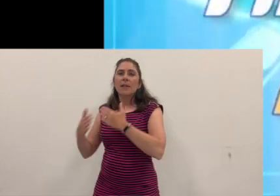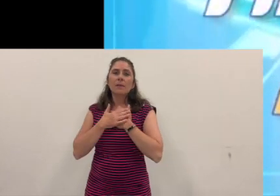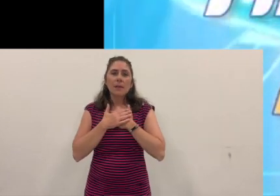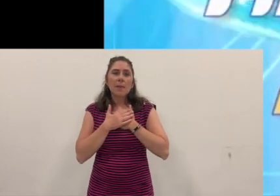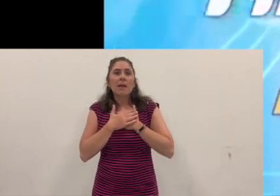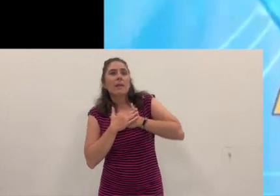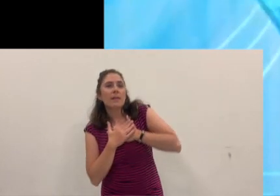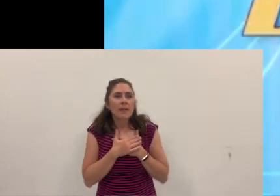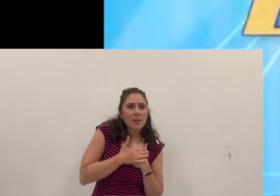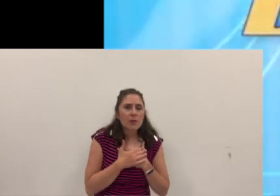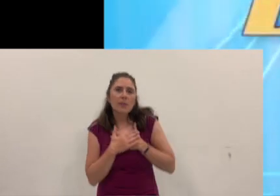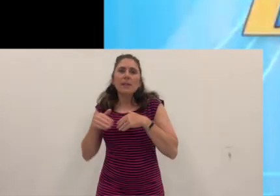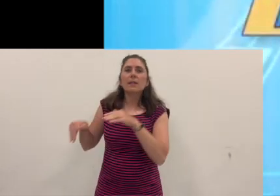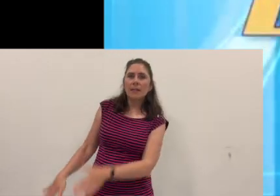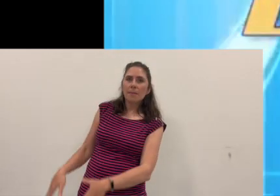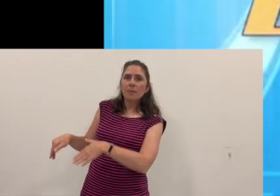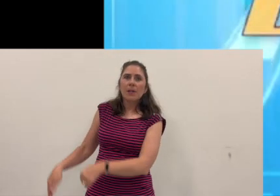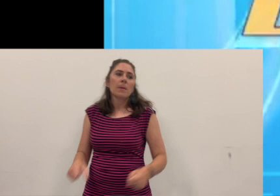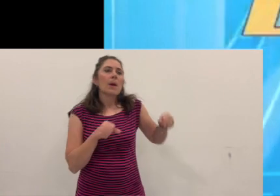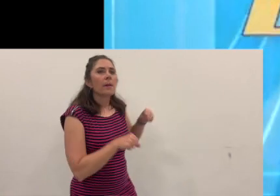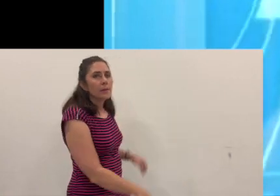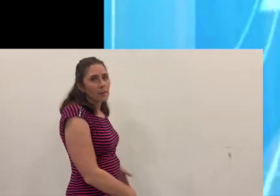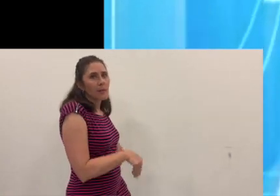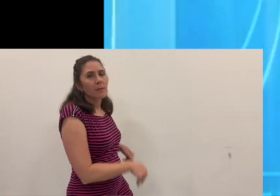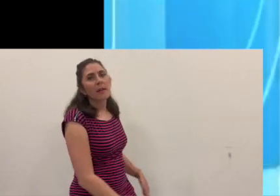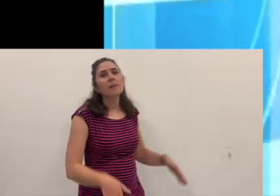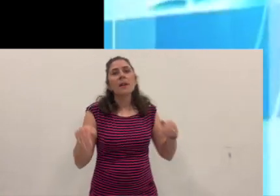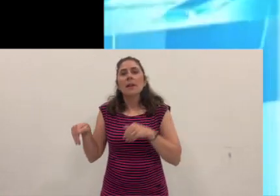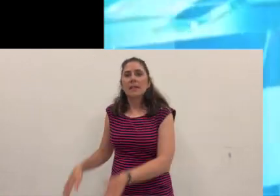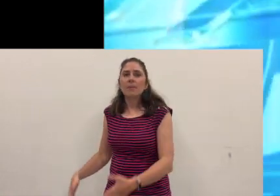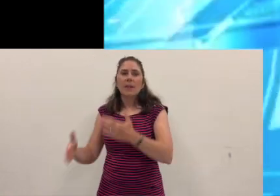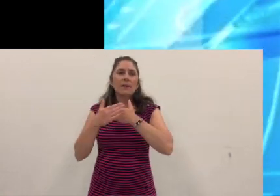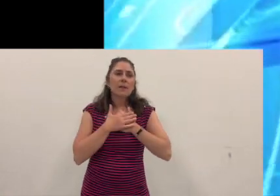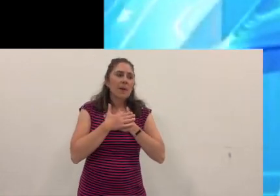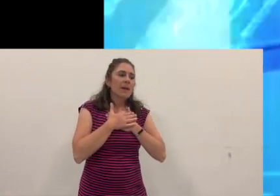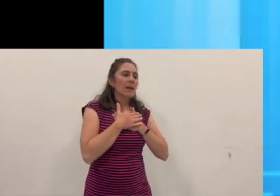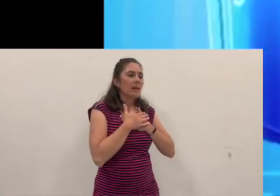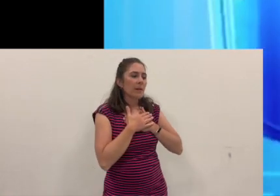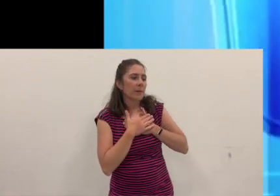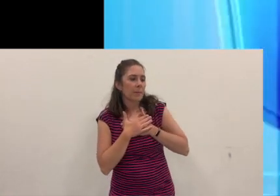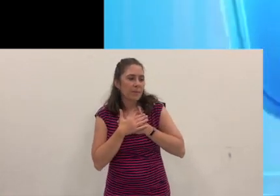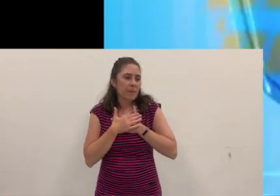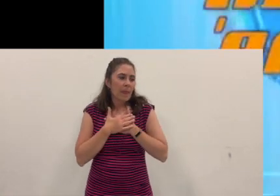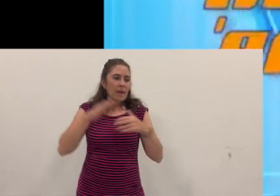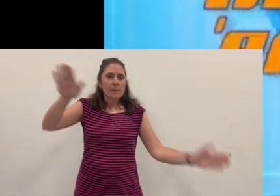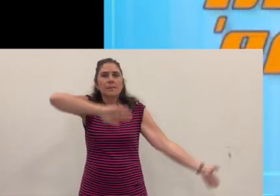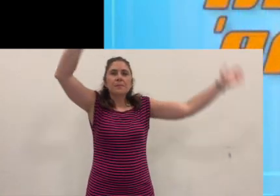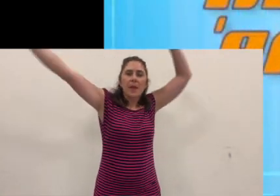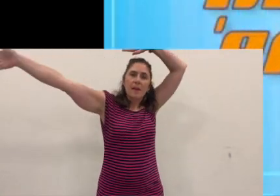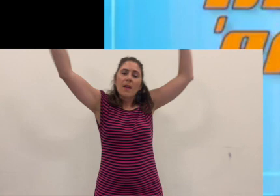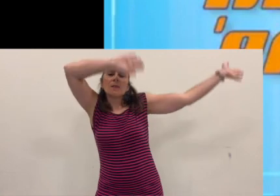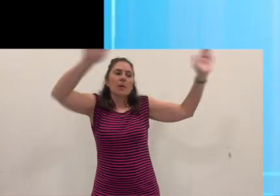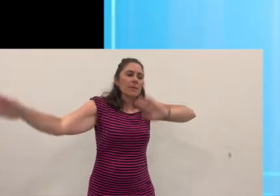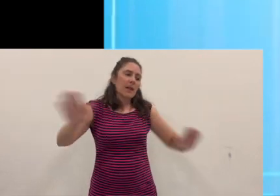my heart, I love you, Jesus. Deep, deep, all deep down, down. Deep down in my heart. Now put your hands up high, now you